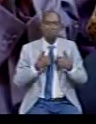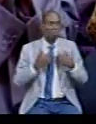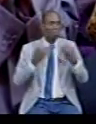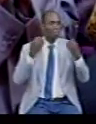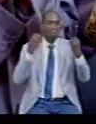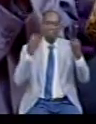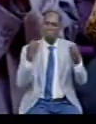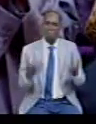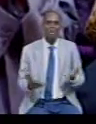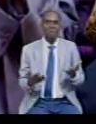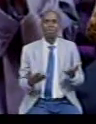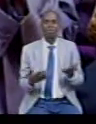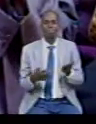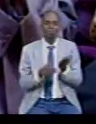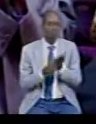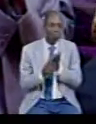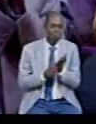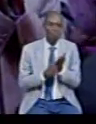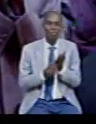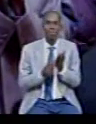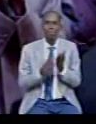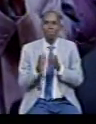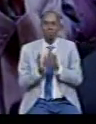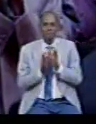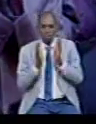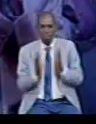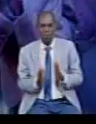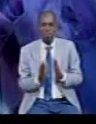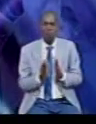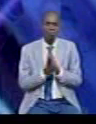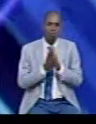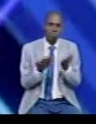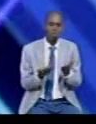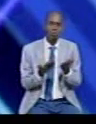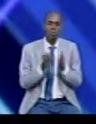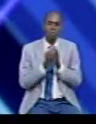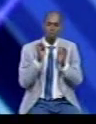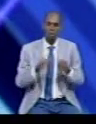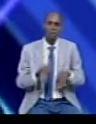enough scriptural resources for us to use for follow-up in this church.